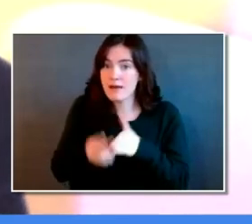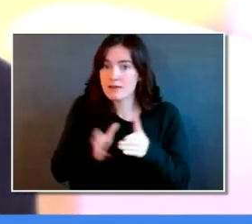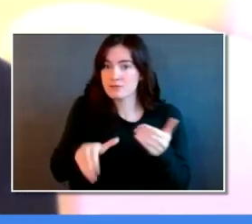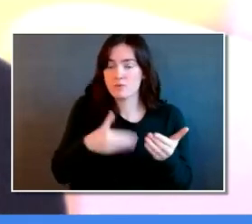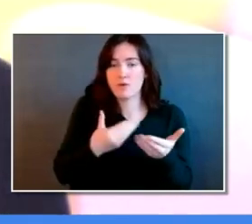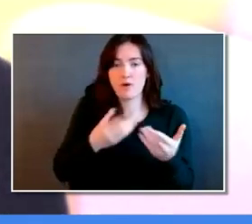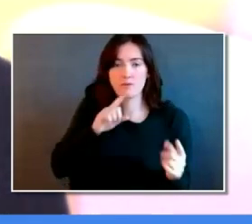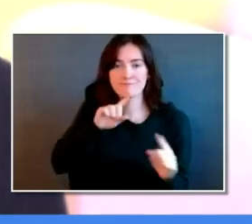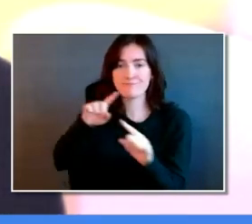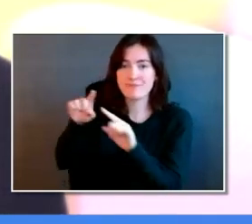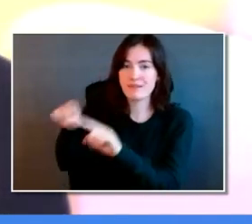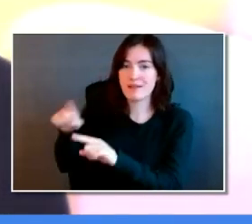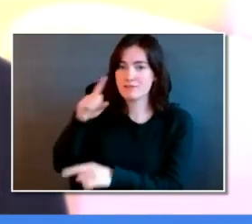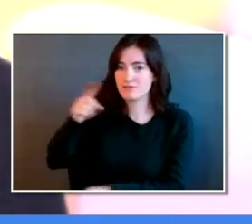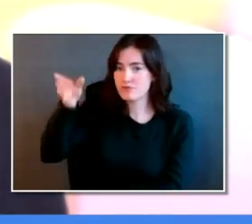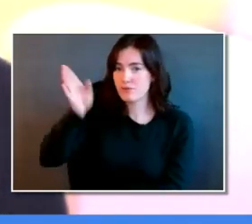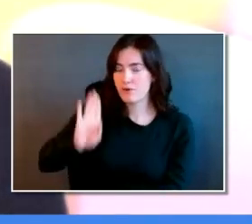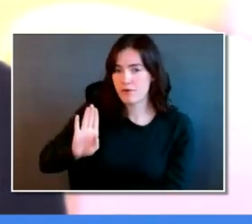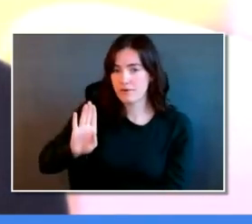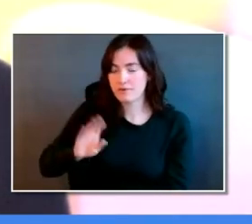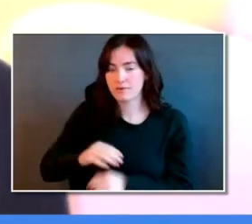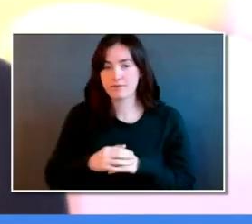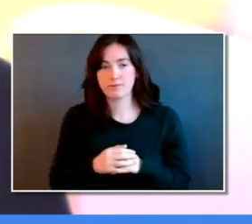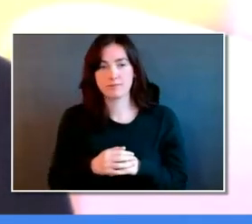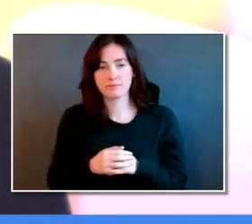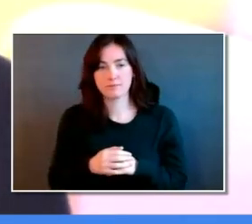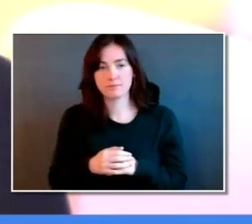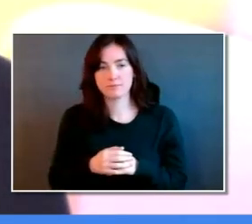He was a man who